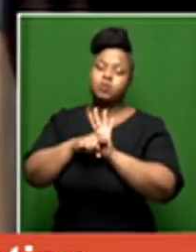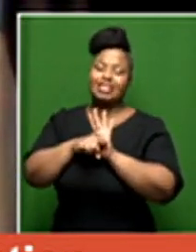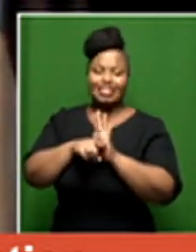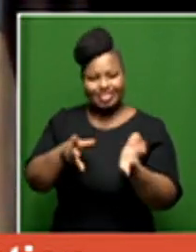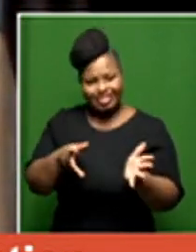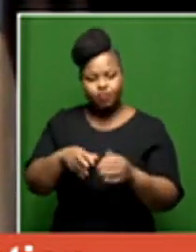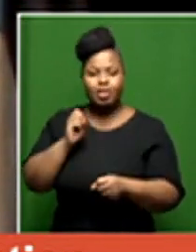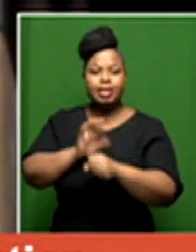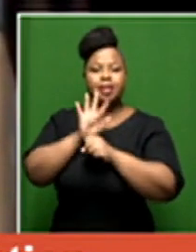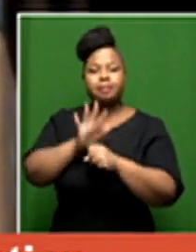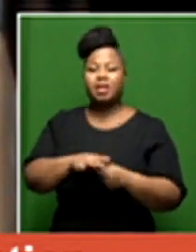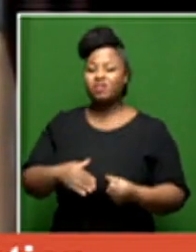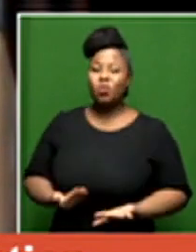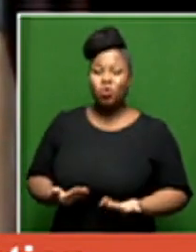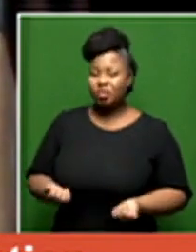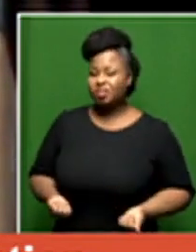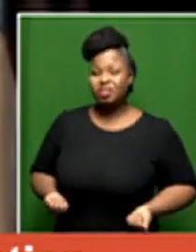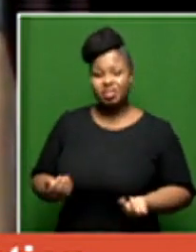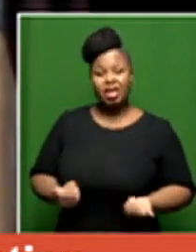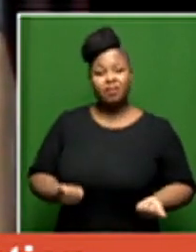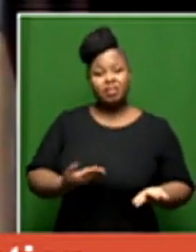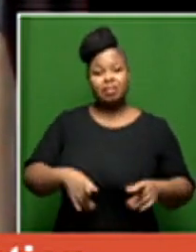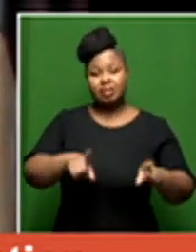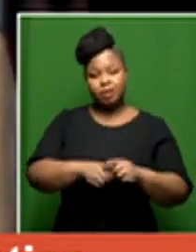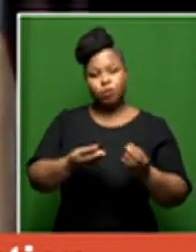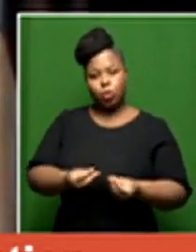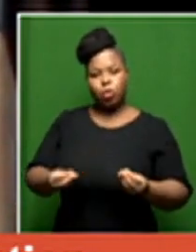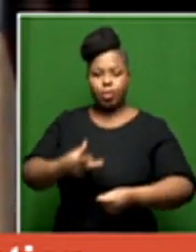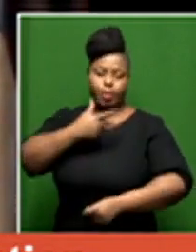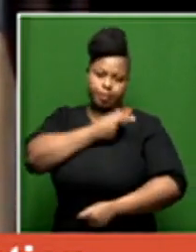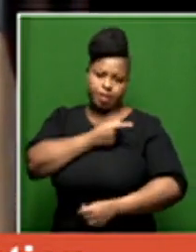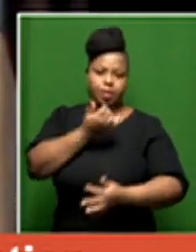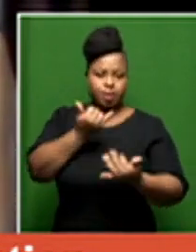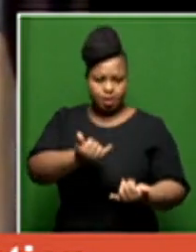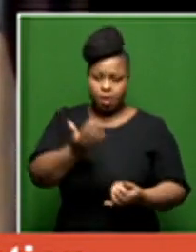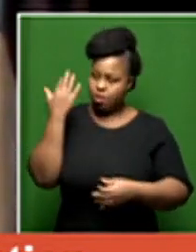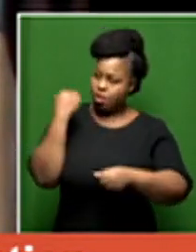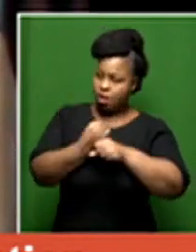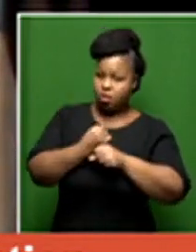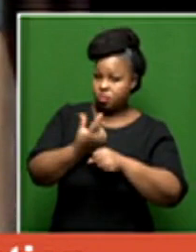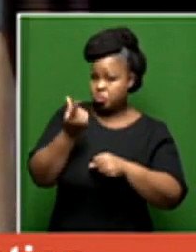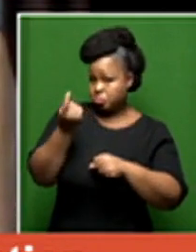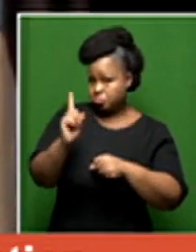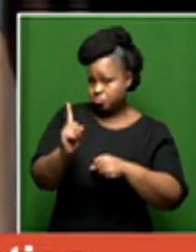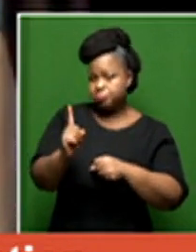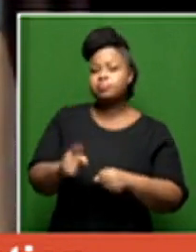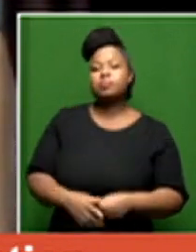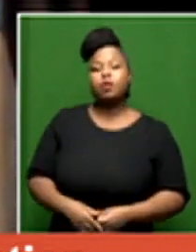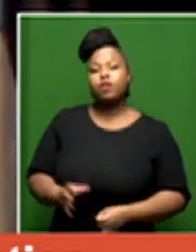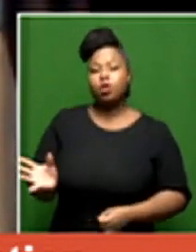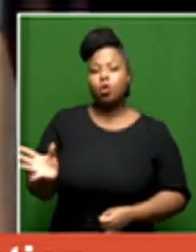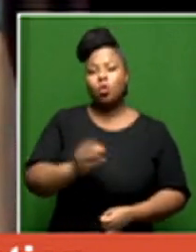the routine services, including immunization program. So what we have done last year is that